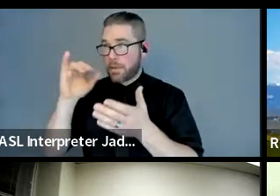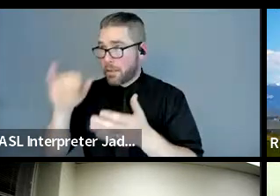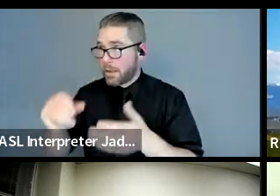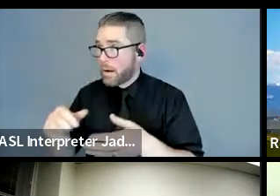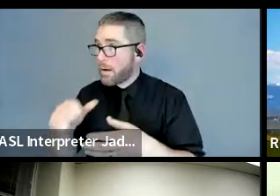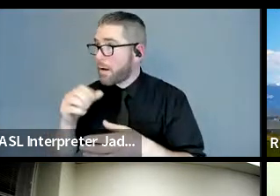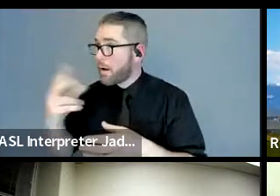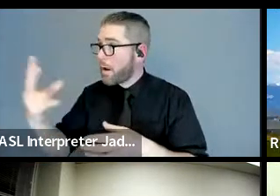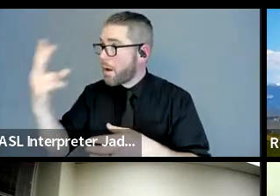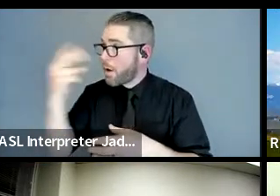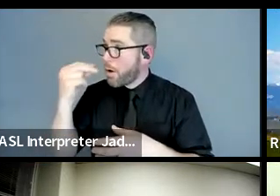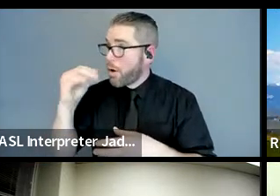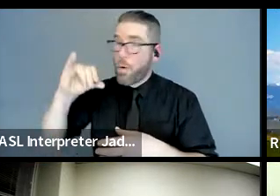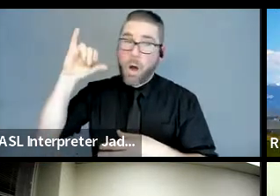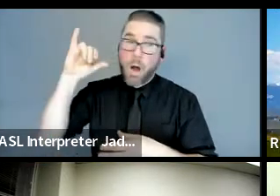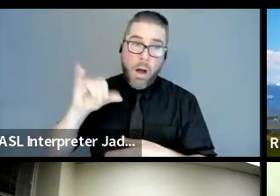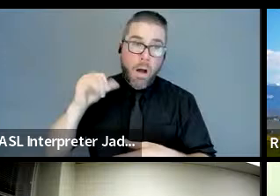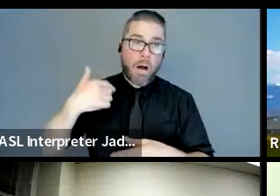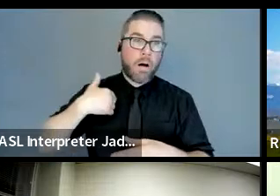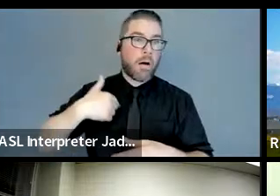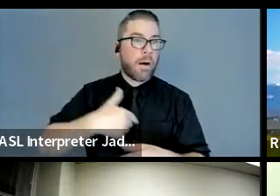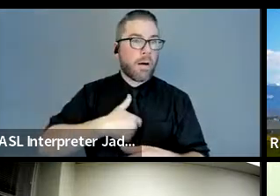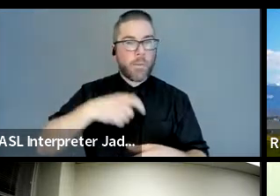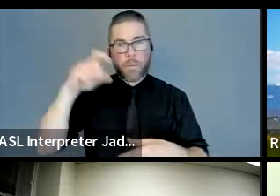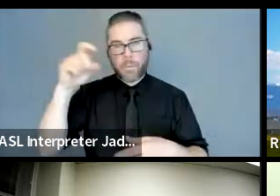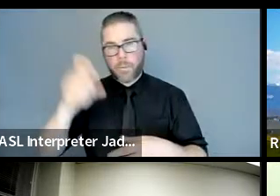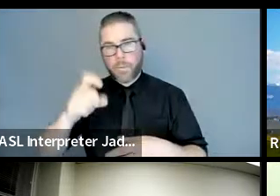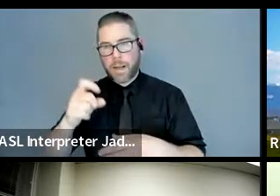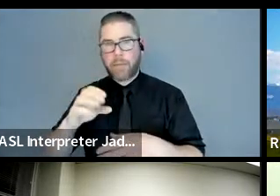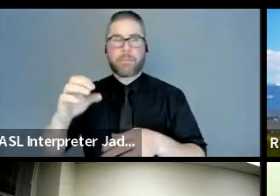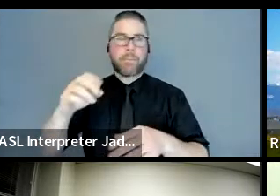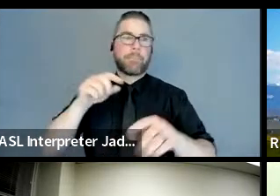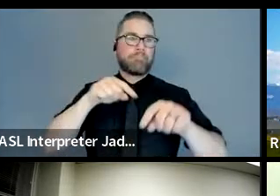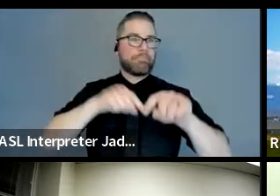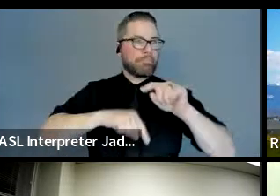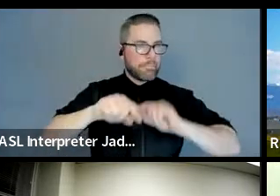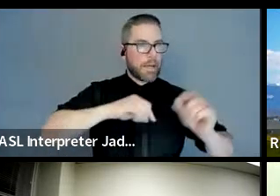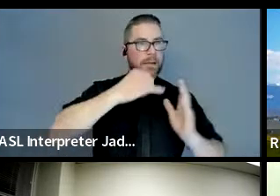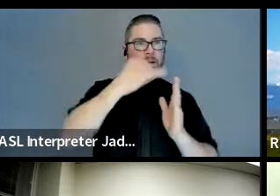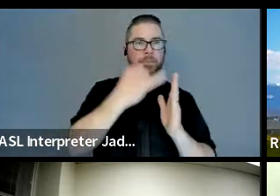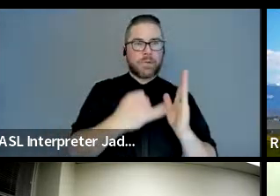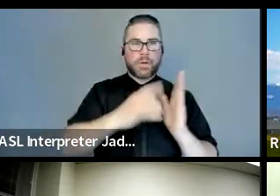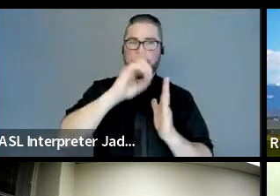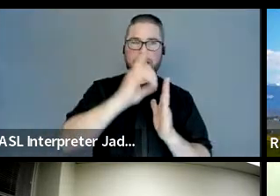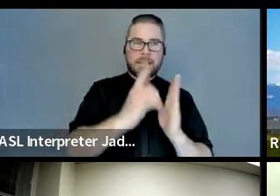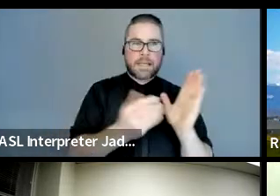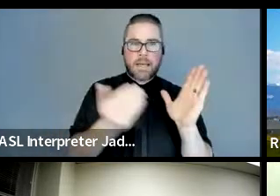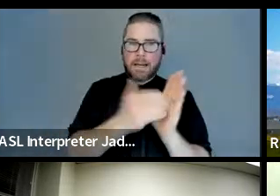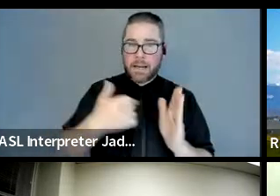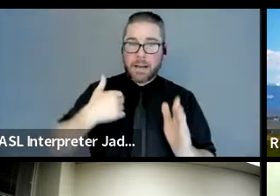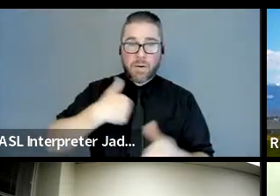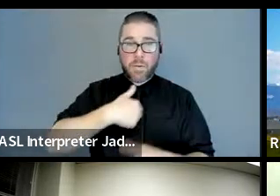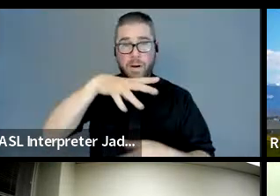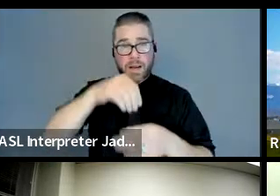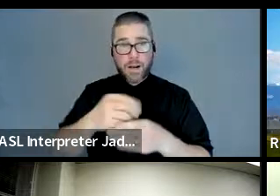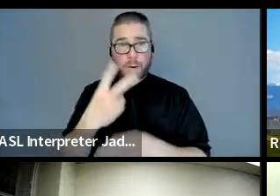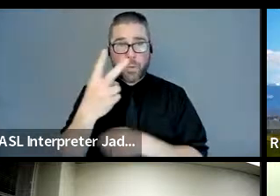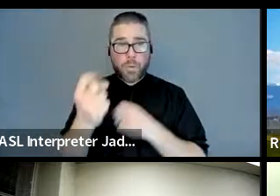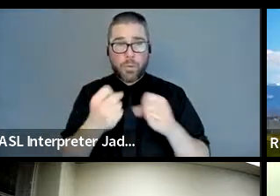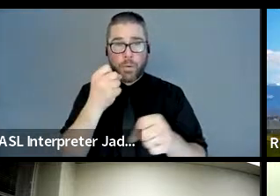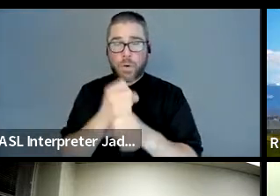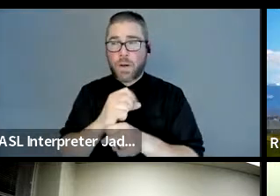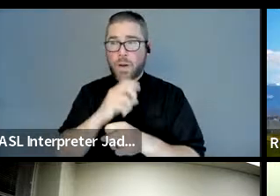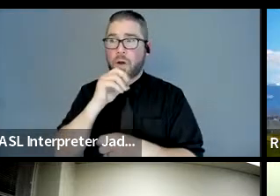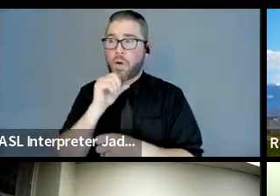are a 2-year-old urban forestry program and we don't have equipment. And the ask was pretty high